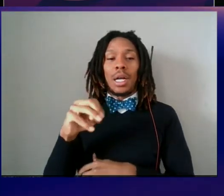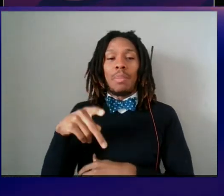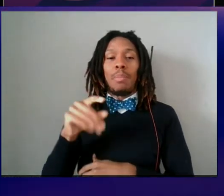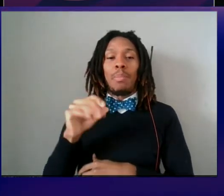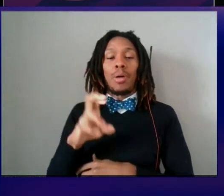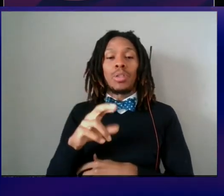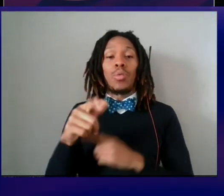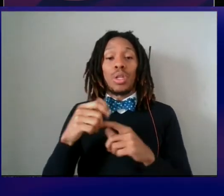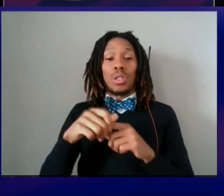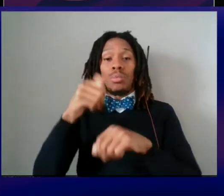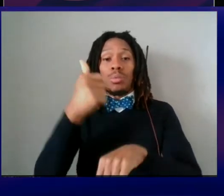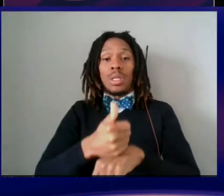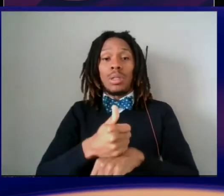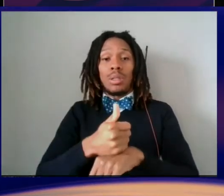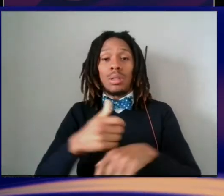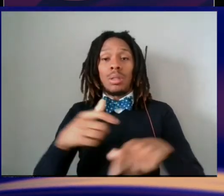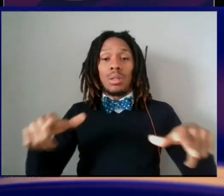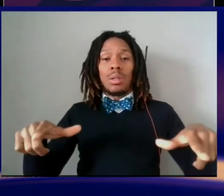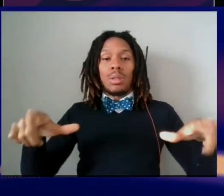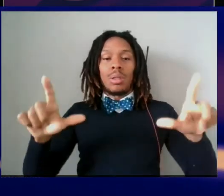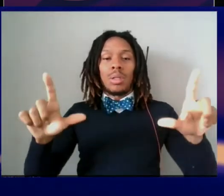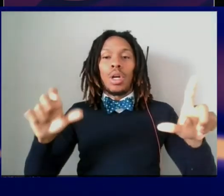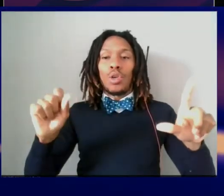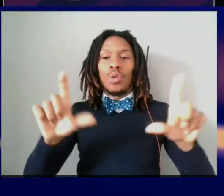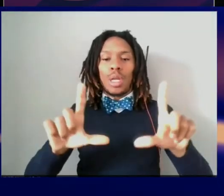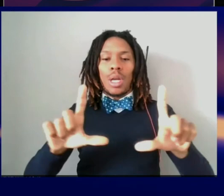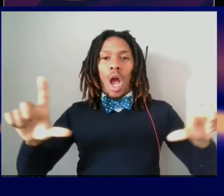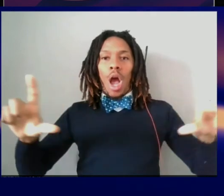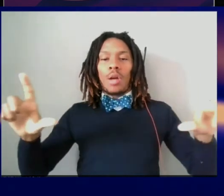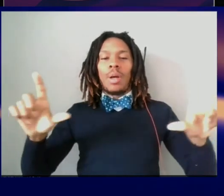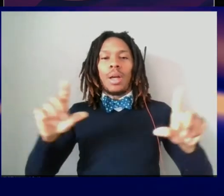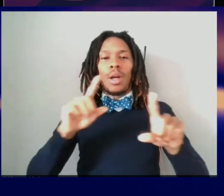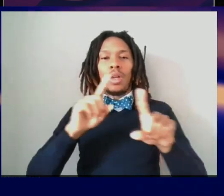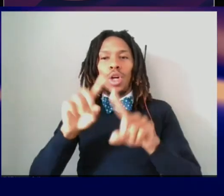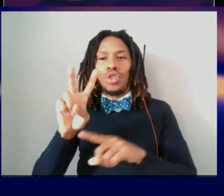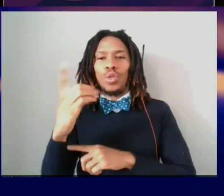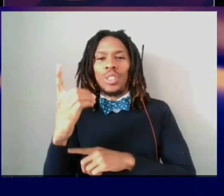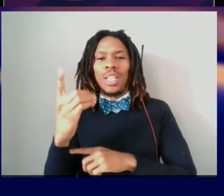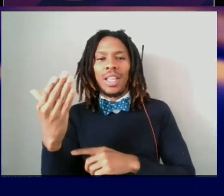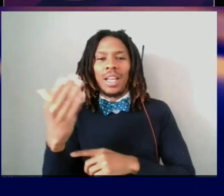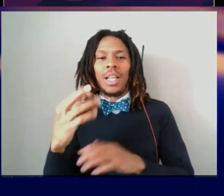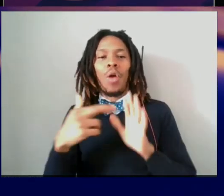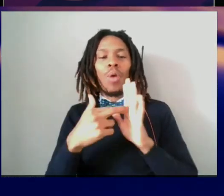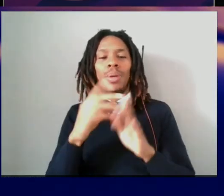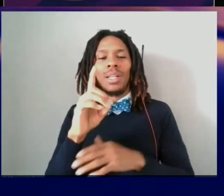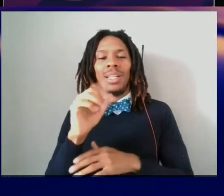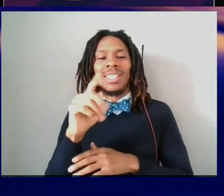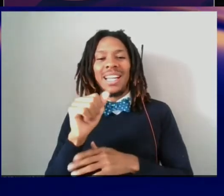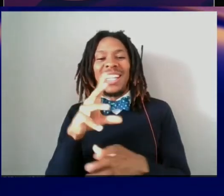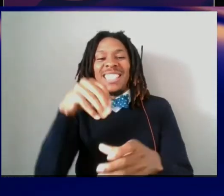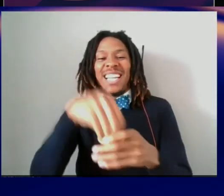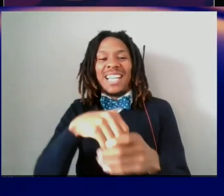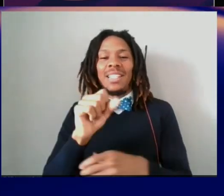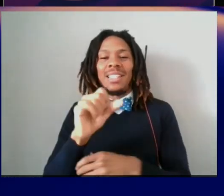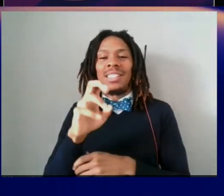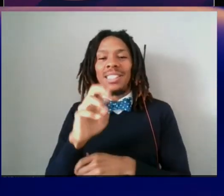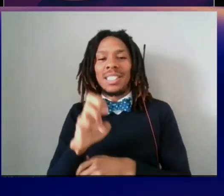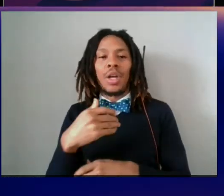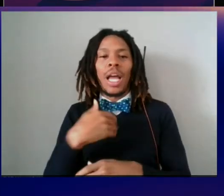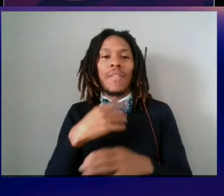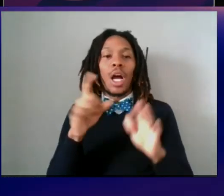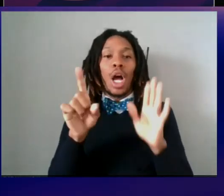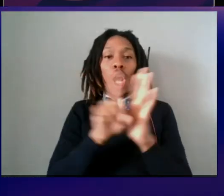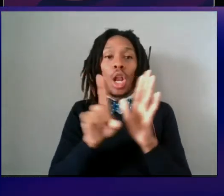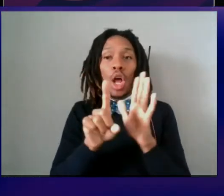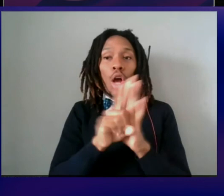add augmented 2D widgets on top of it that represent the data in situ of the scene. So, you can have alarms that are driven